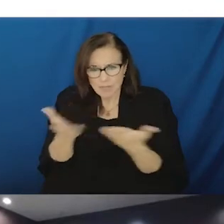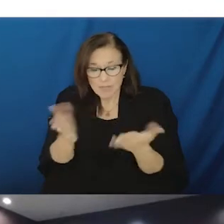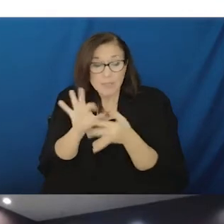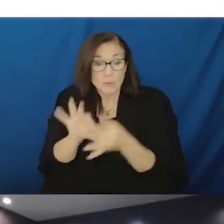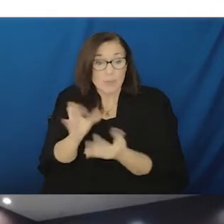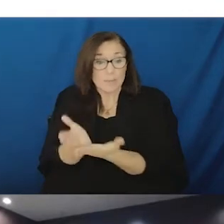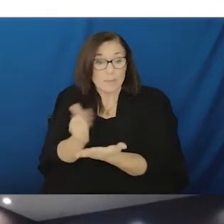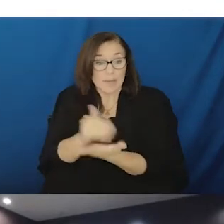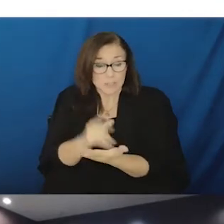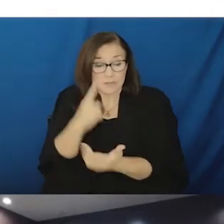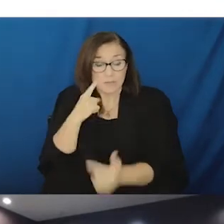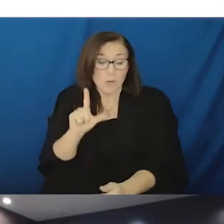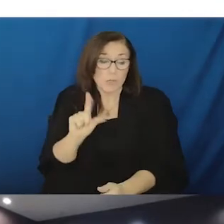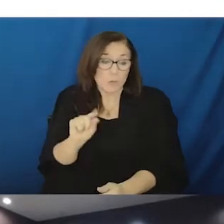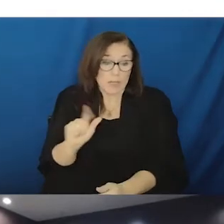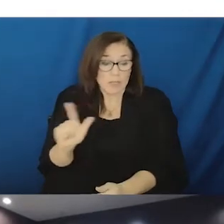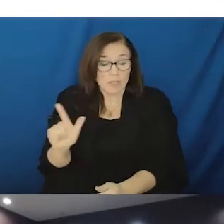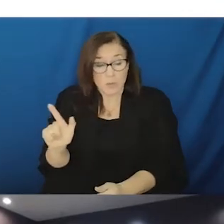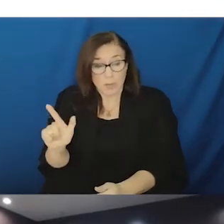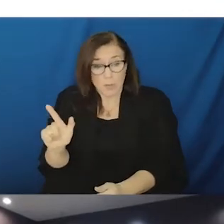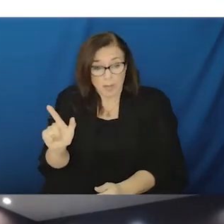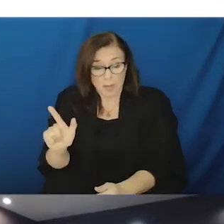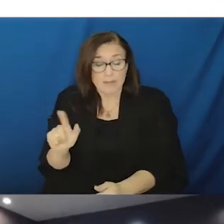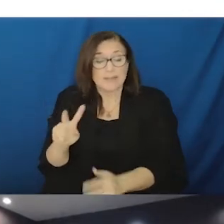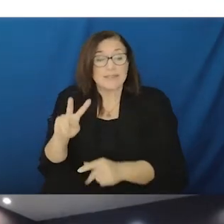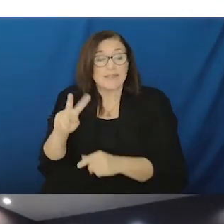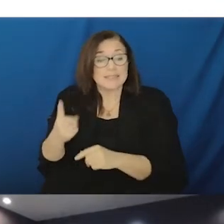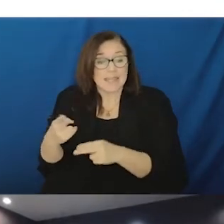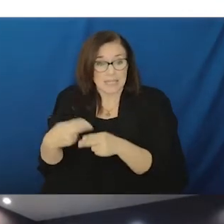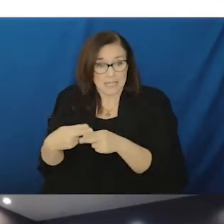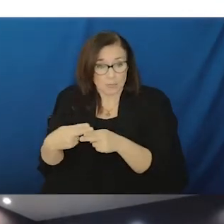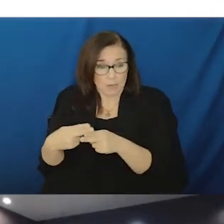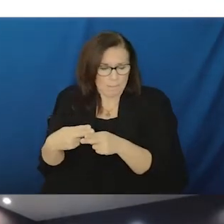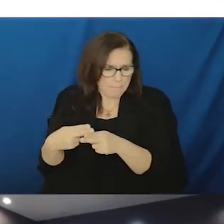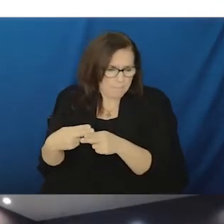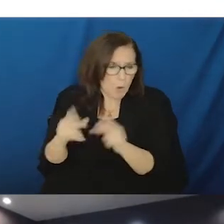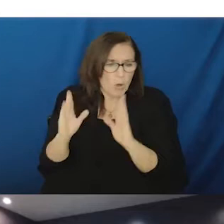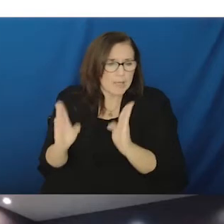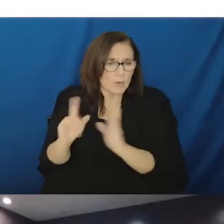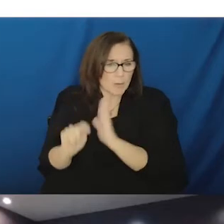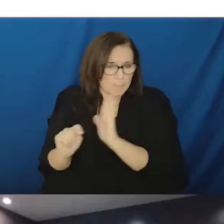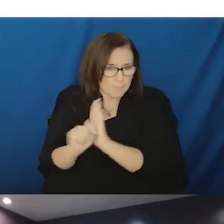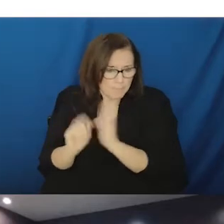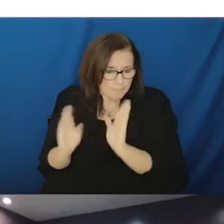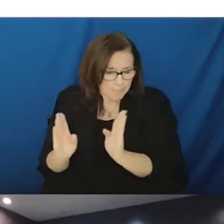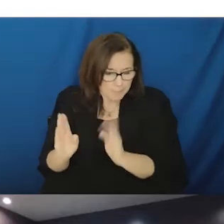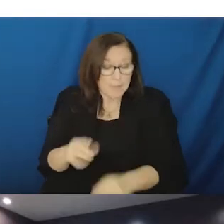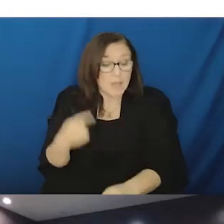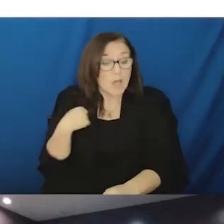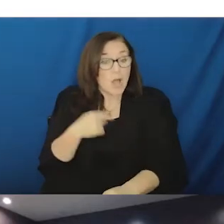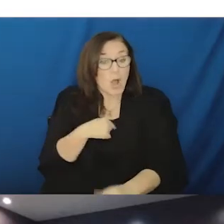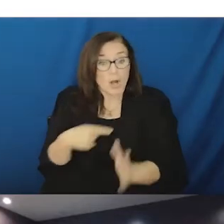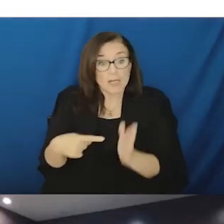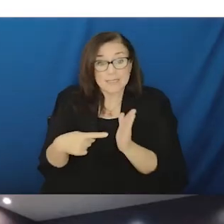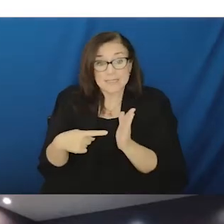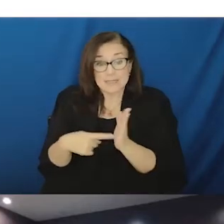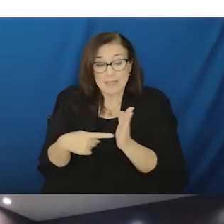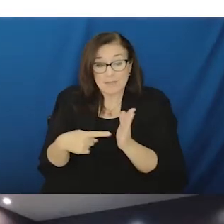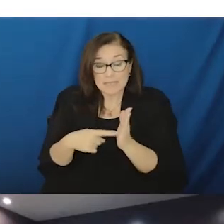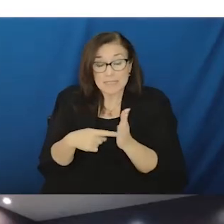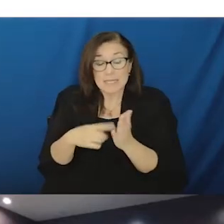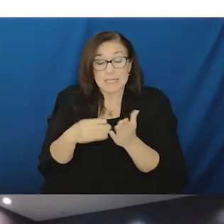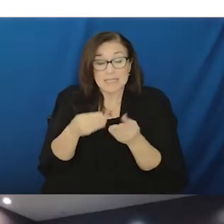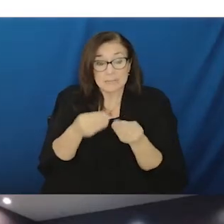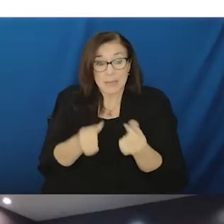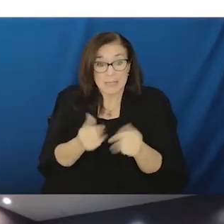2021, second interim. And our deficit spending improved by $800,000. As you know,